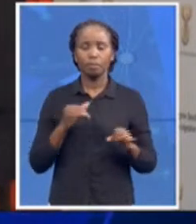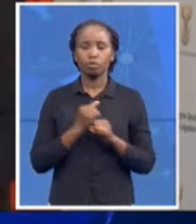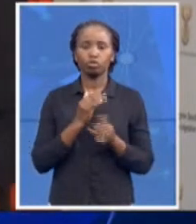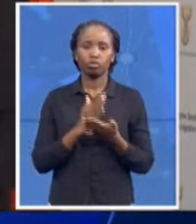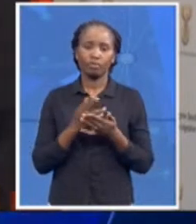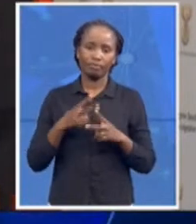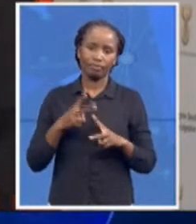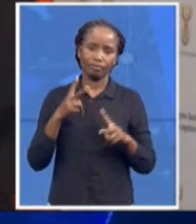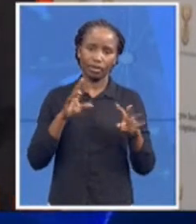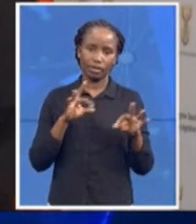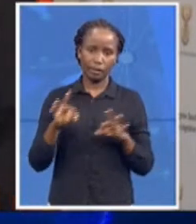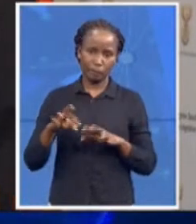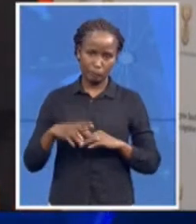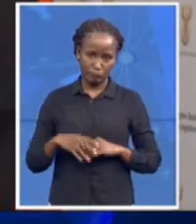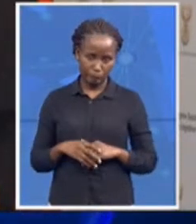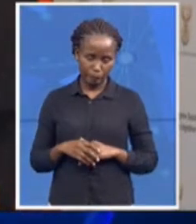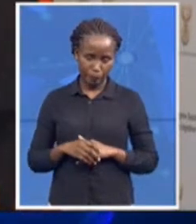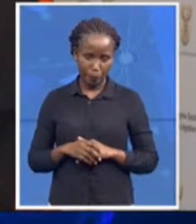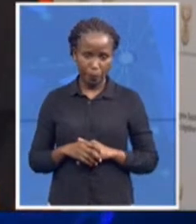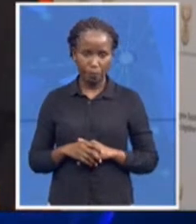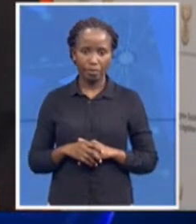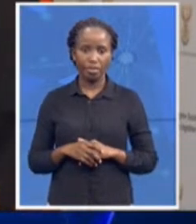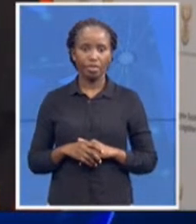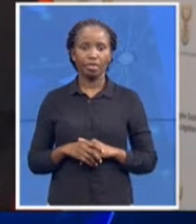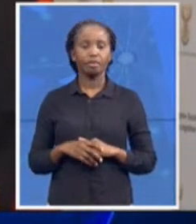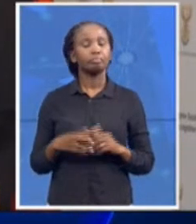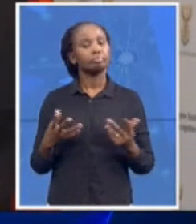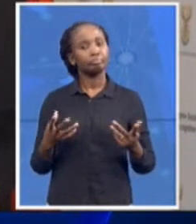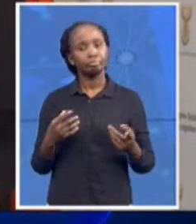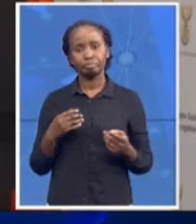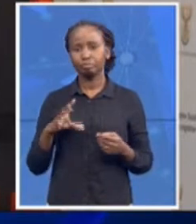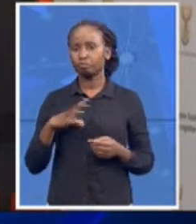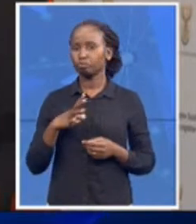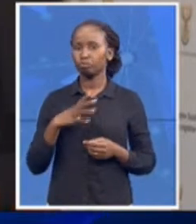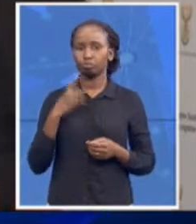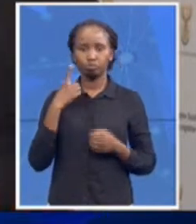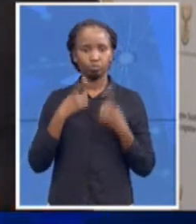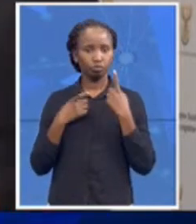I think those are the questions that I had to respond to. Thank you.